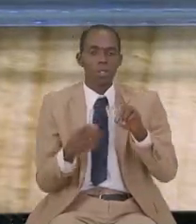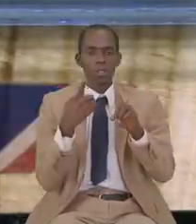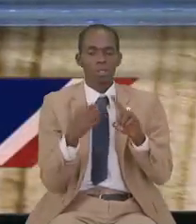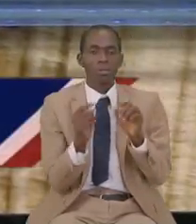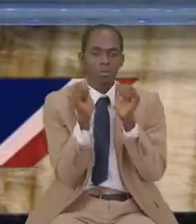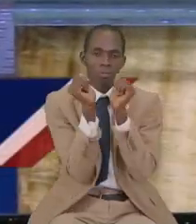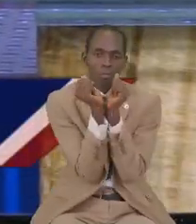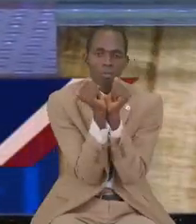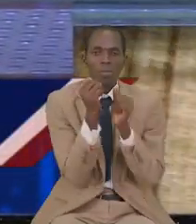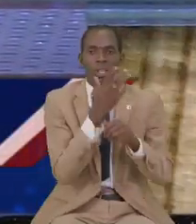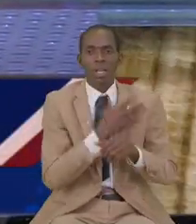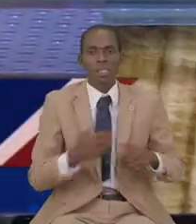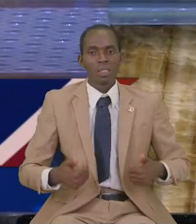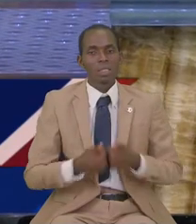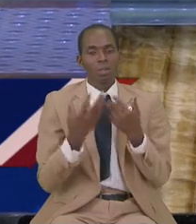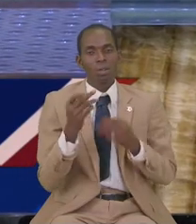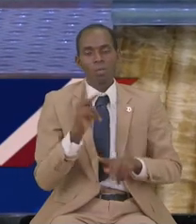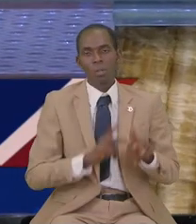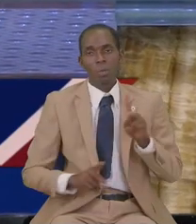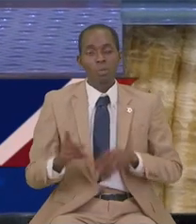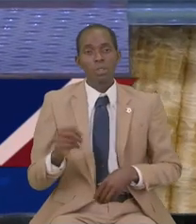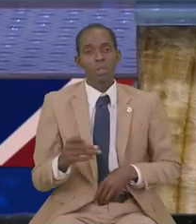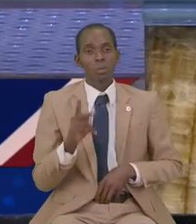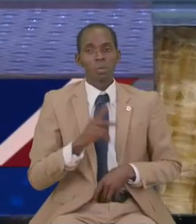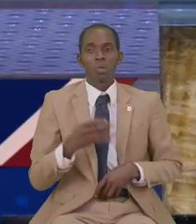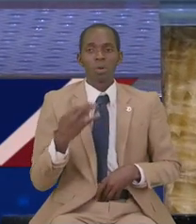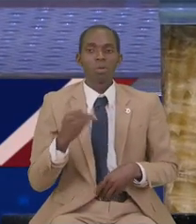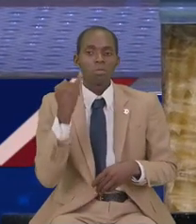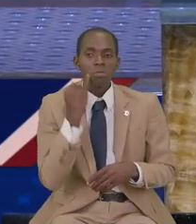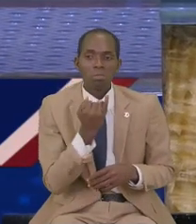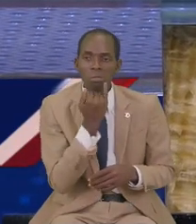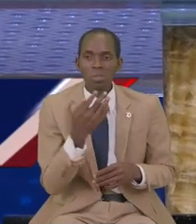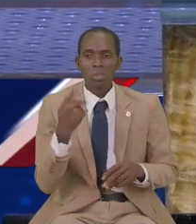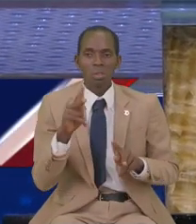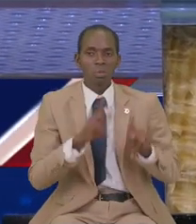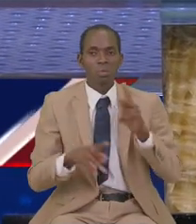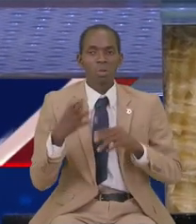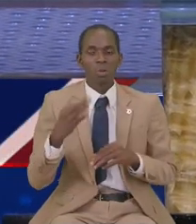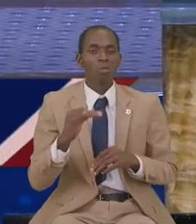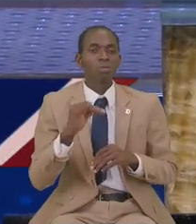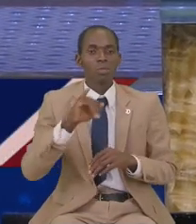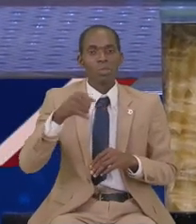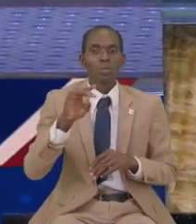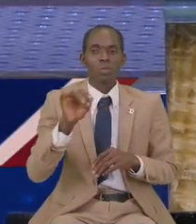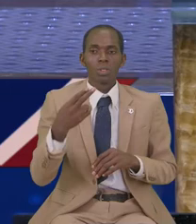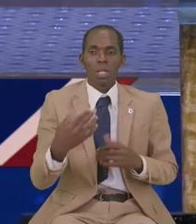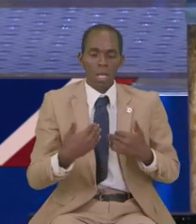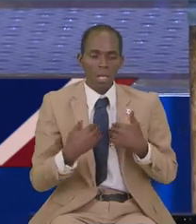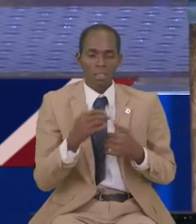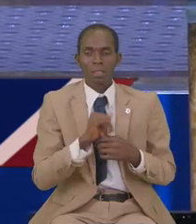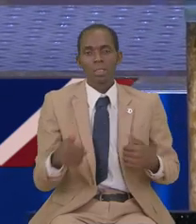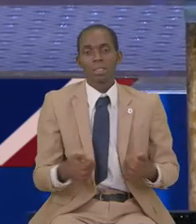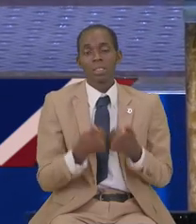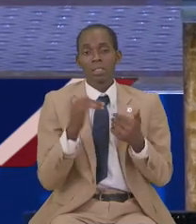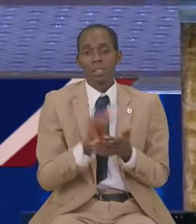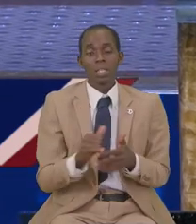and challenge of the people. The people of Israel, the people of Judah, they had a challenge. The challenge is